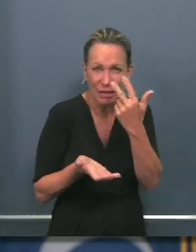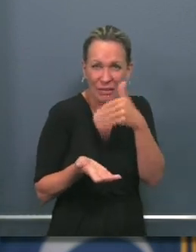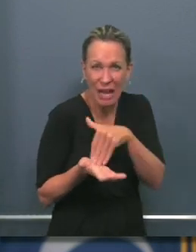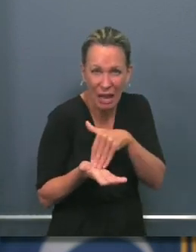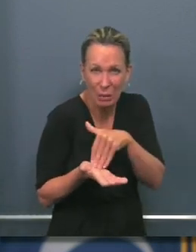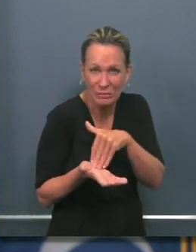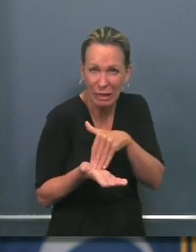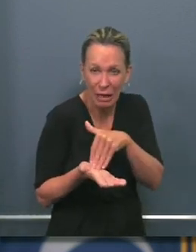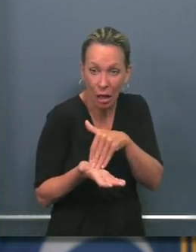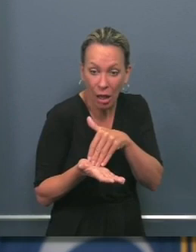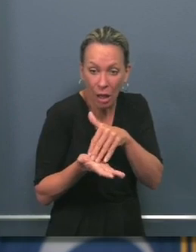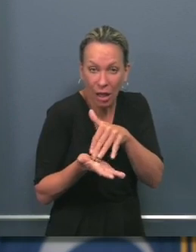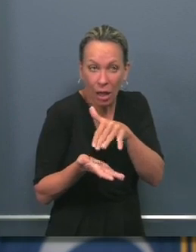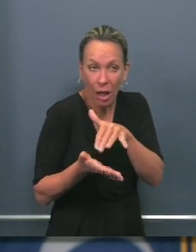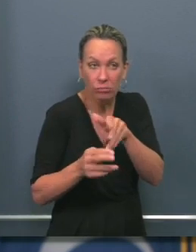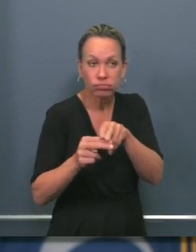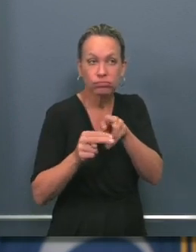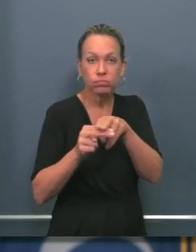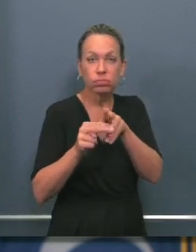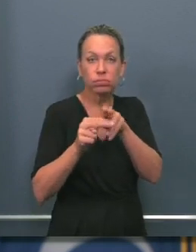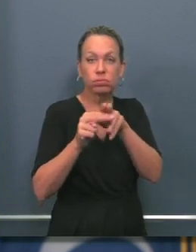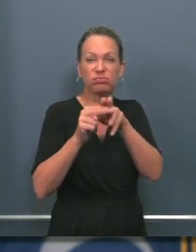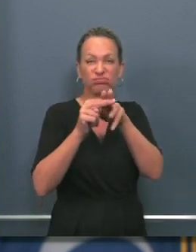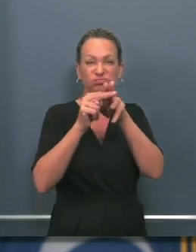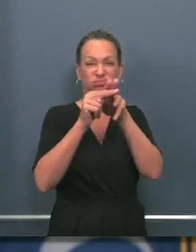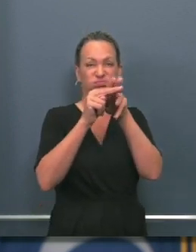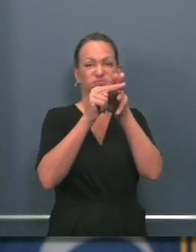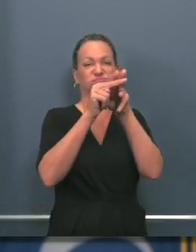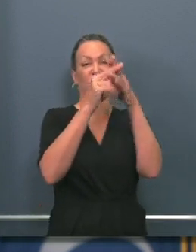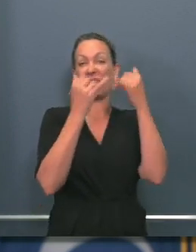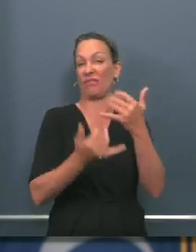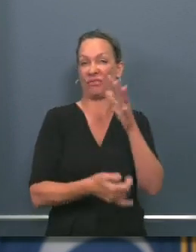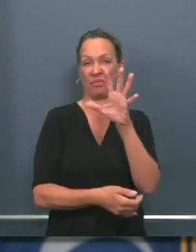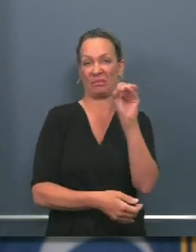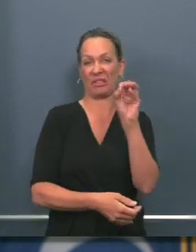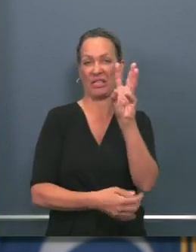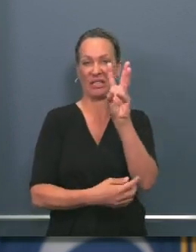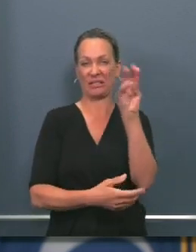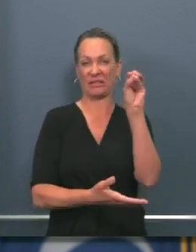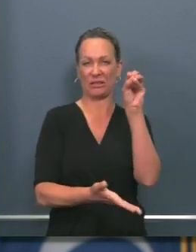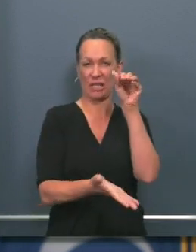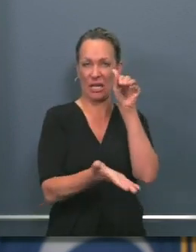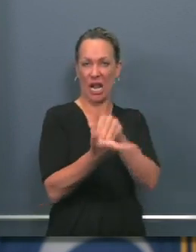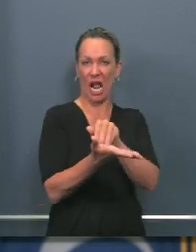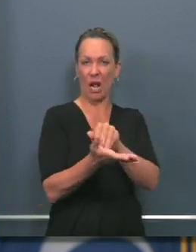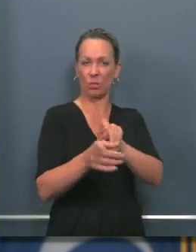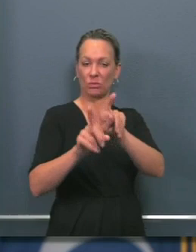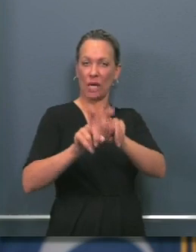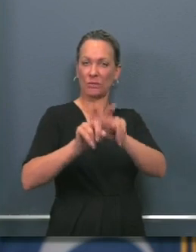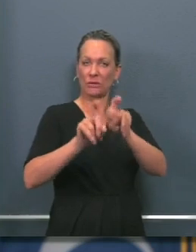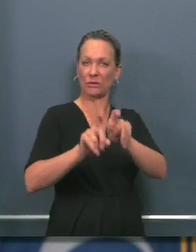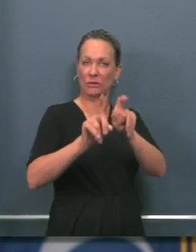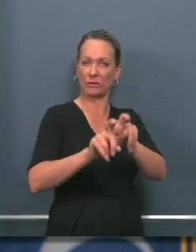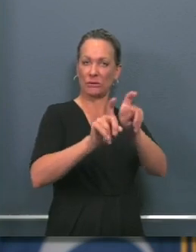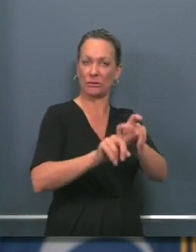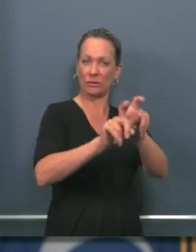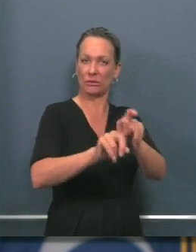The good news is the positivity rate. That's the number of people tested to the number of people that tested